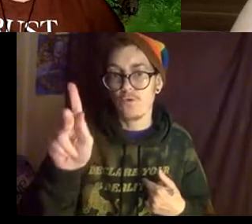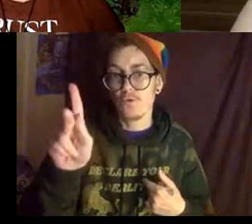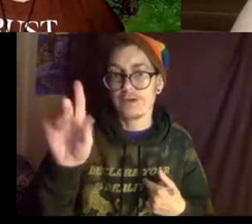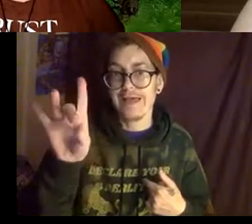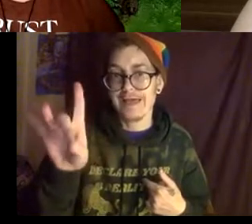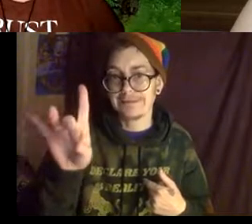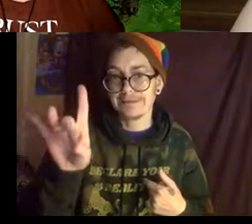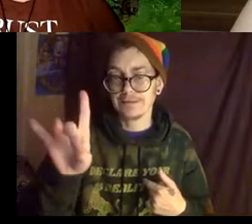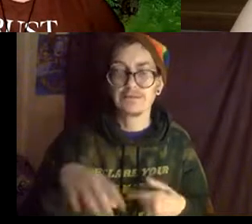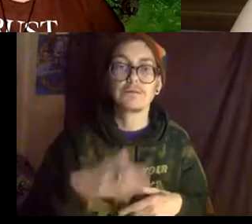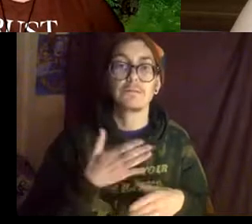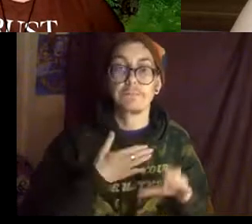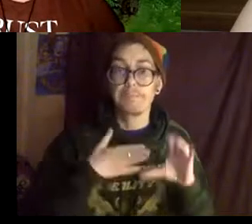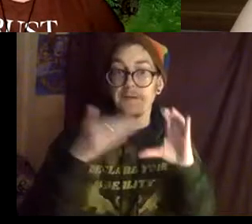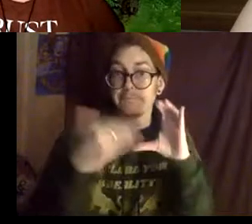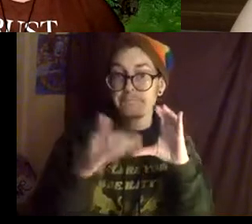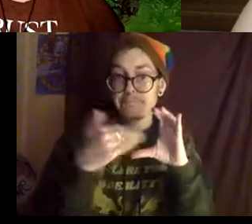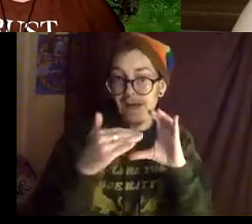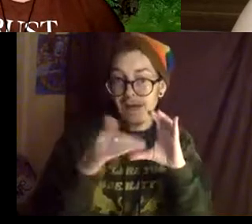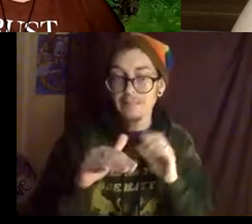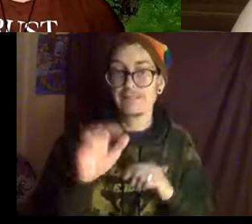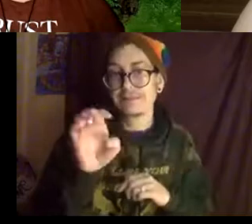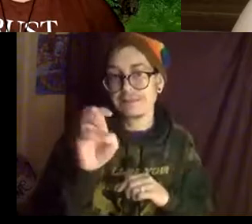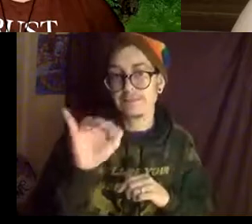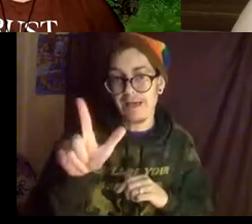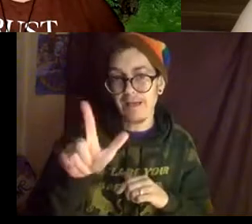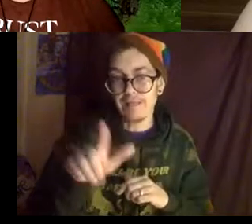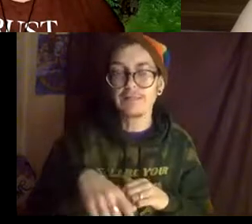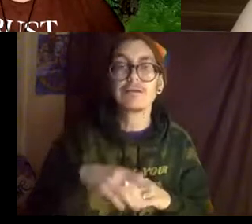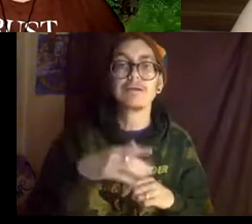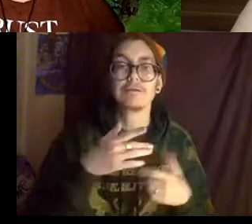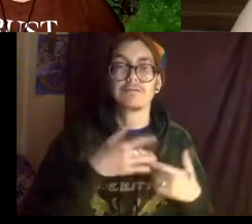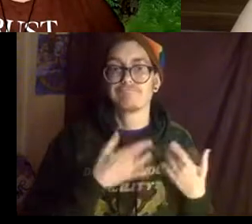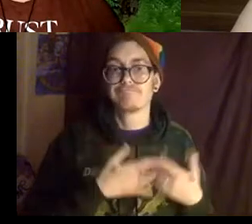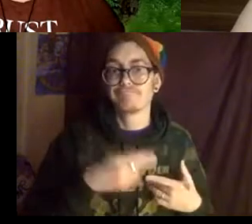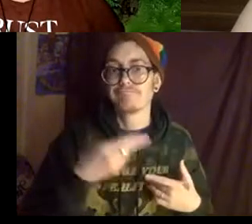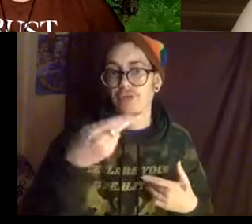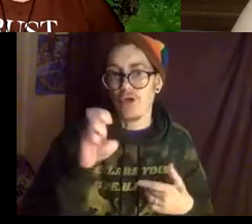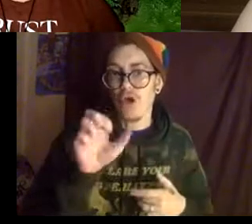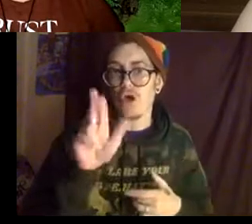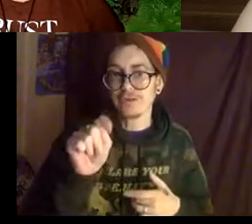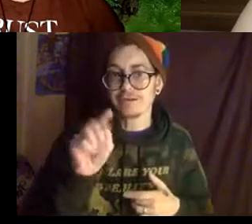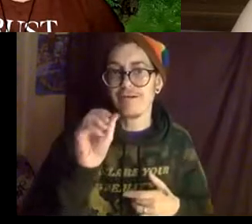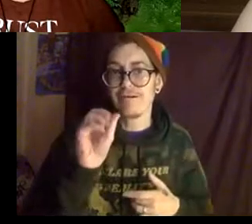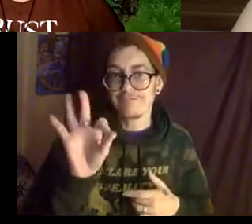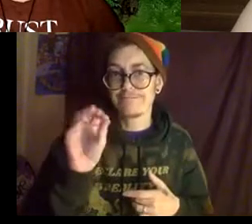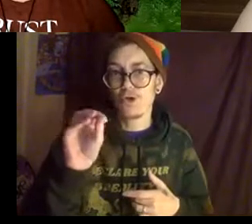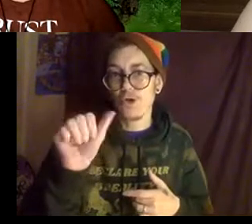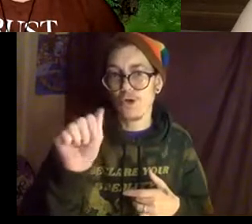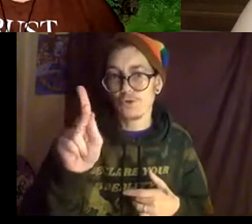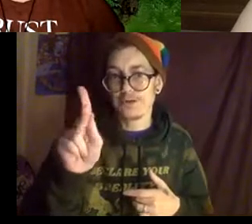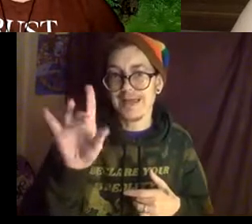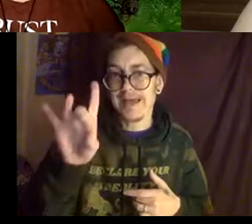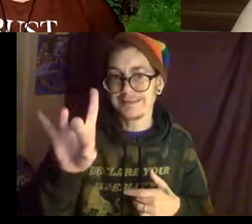of Oak 8, Heart of Oak 8. And then my email is Heart